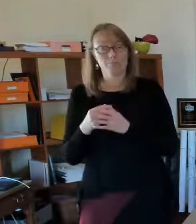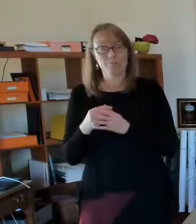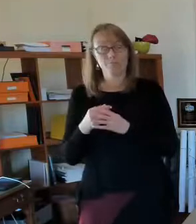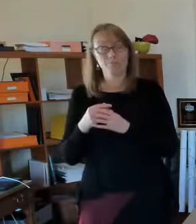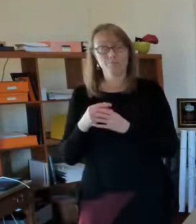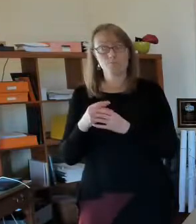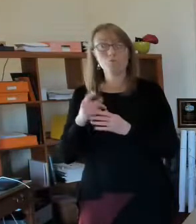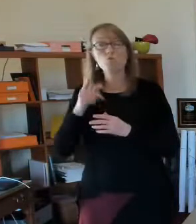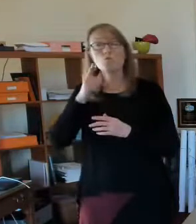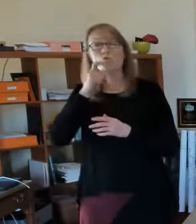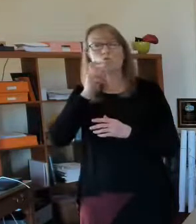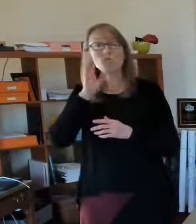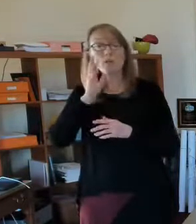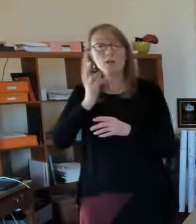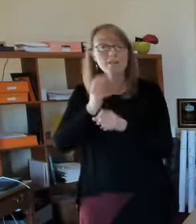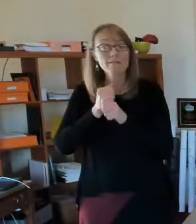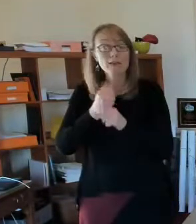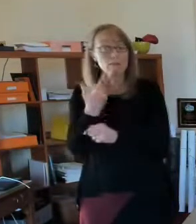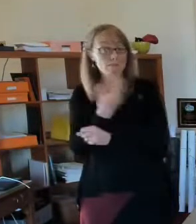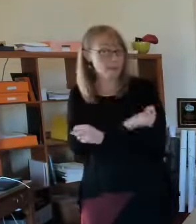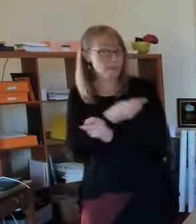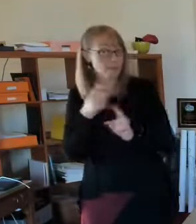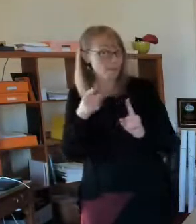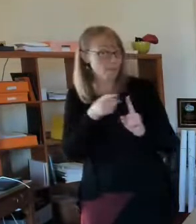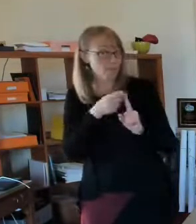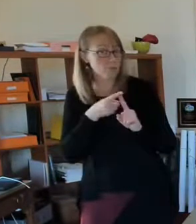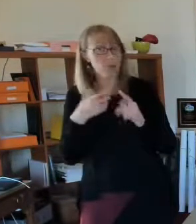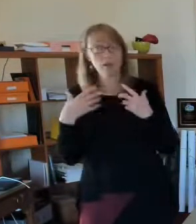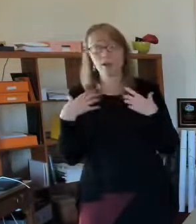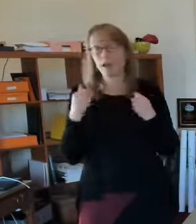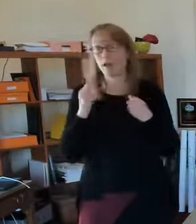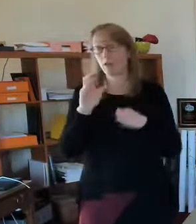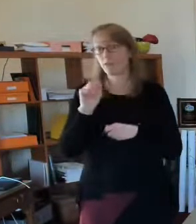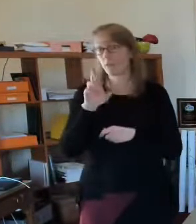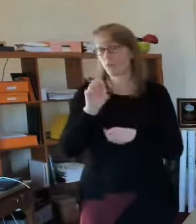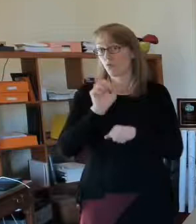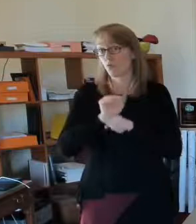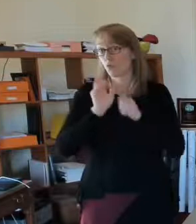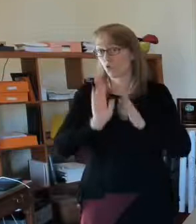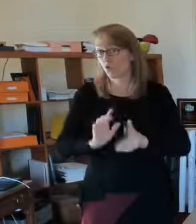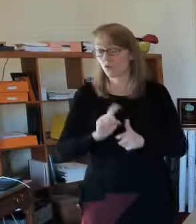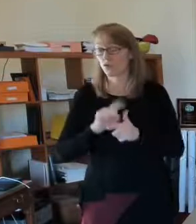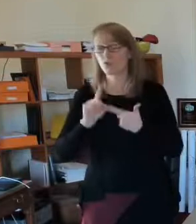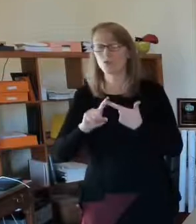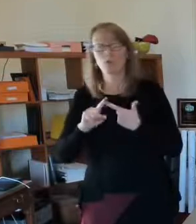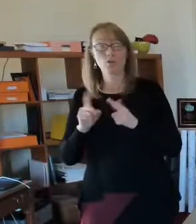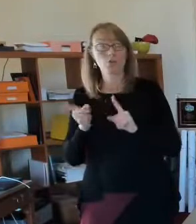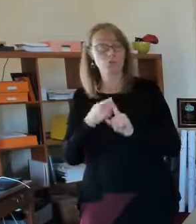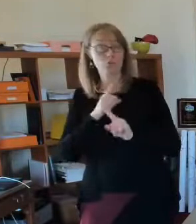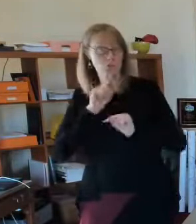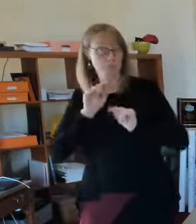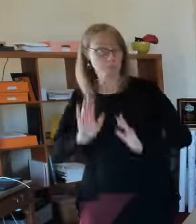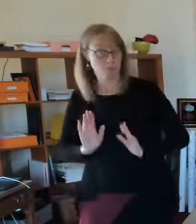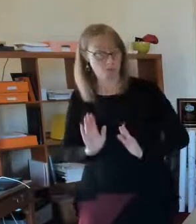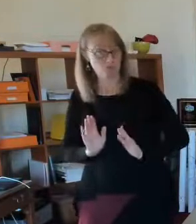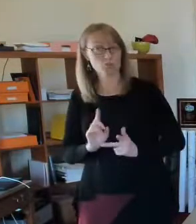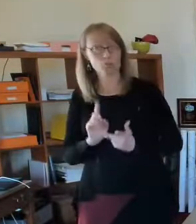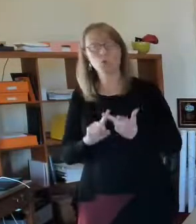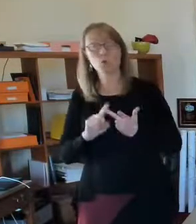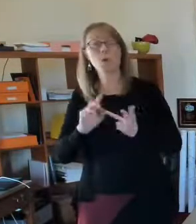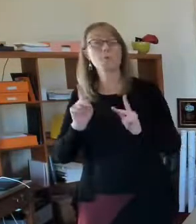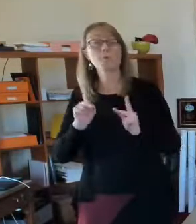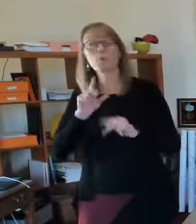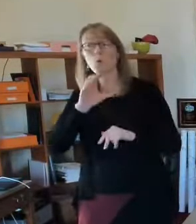probably healthcare workers, first responders, the most vulnerable people first, older, underlying